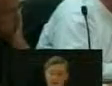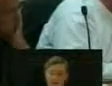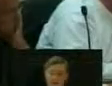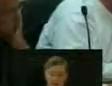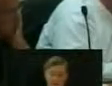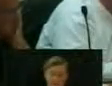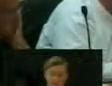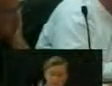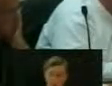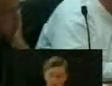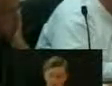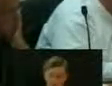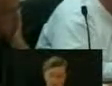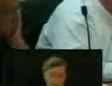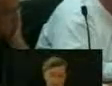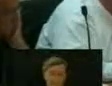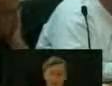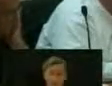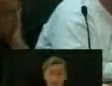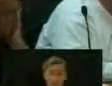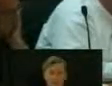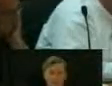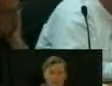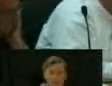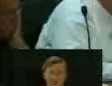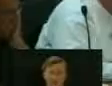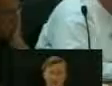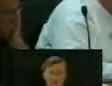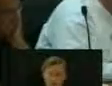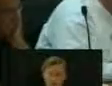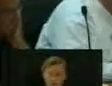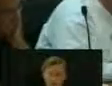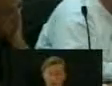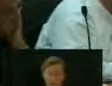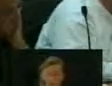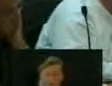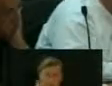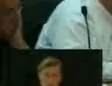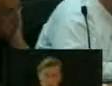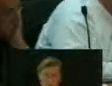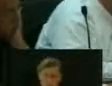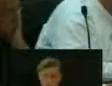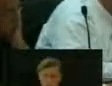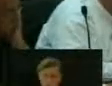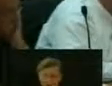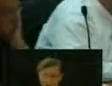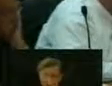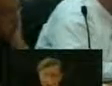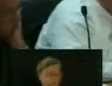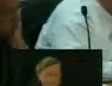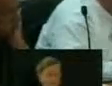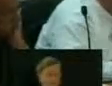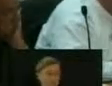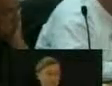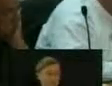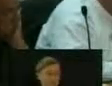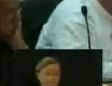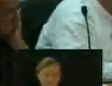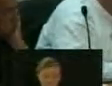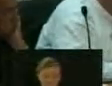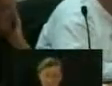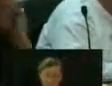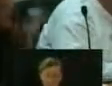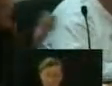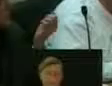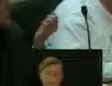on you're finished with the auto allowance, right? And you're waiting a response. That's correct. And now we're in the P-cards. That's and correct.